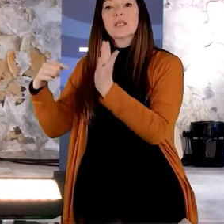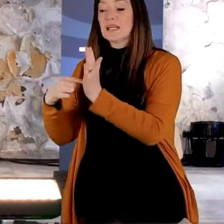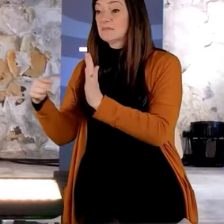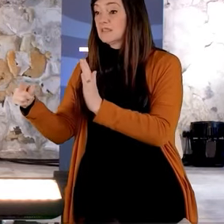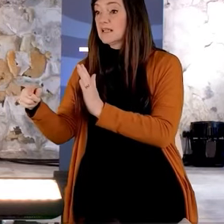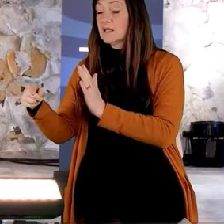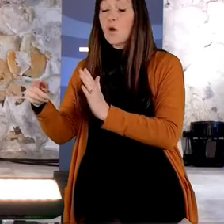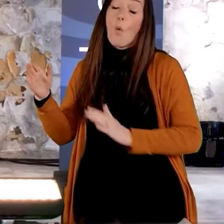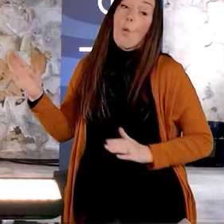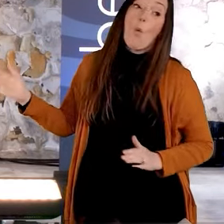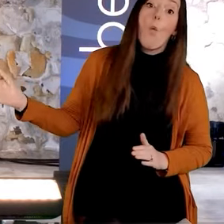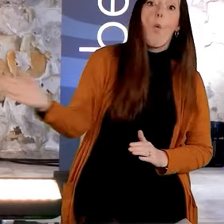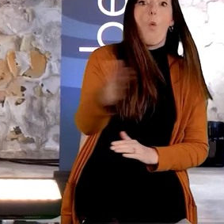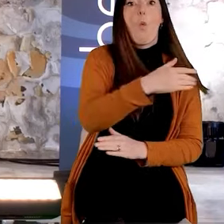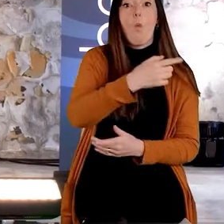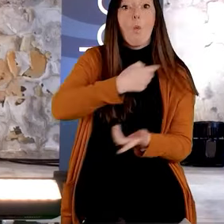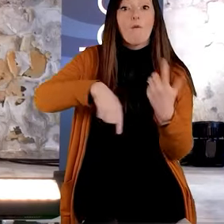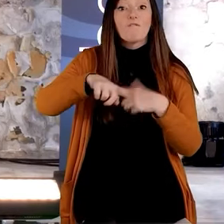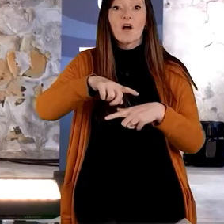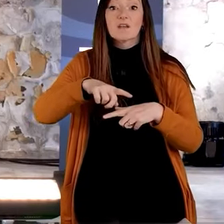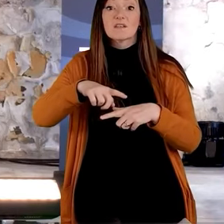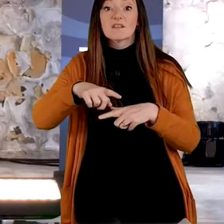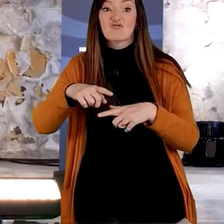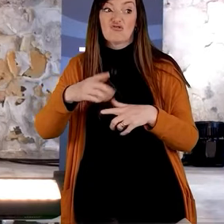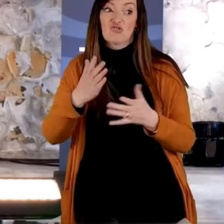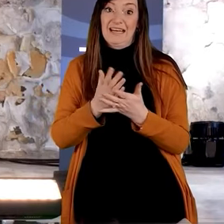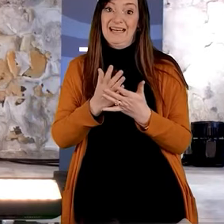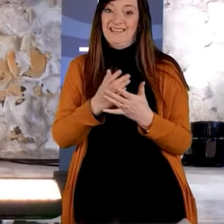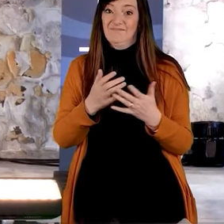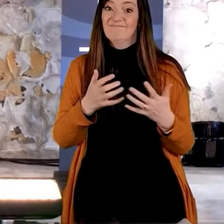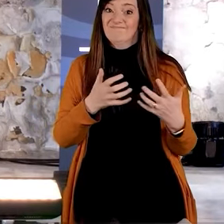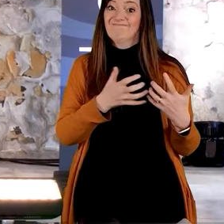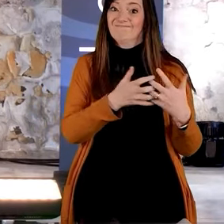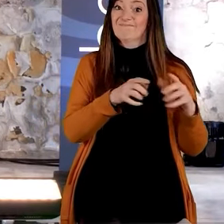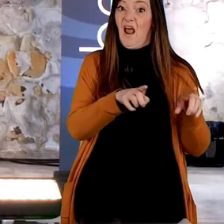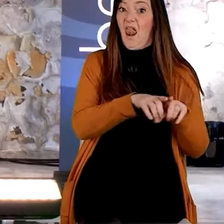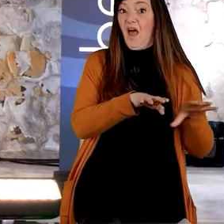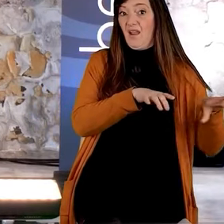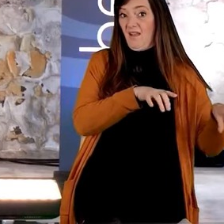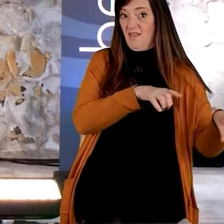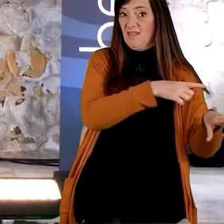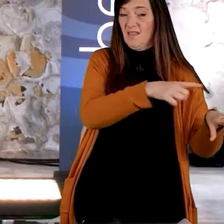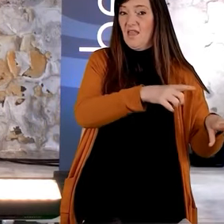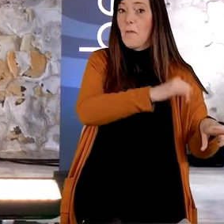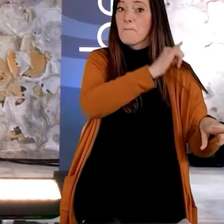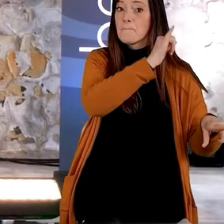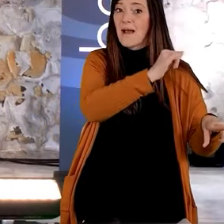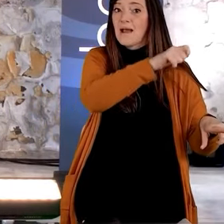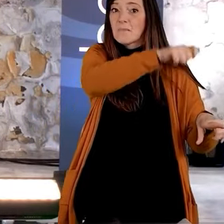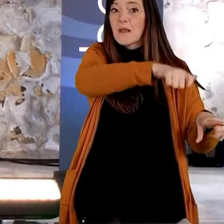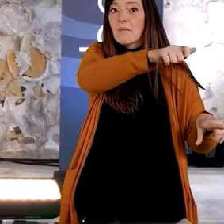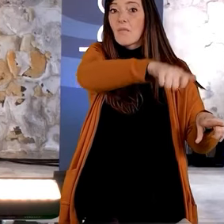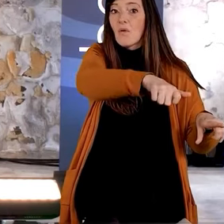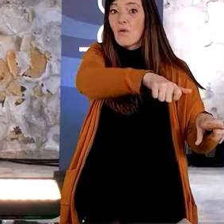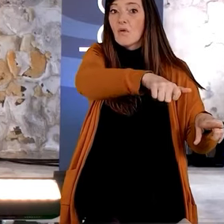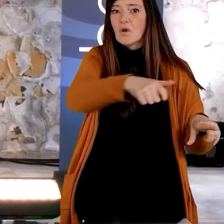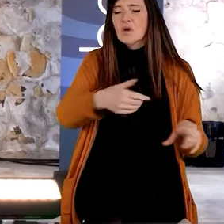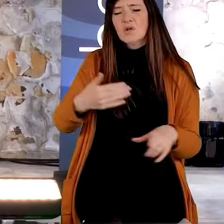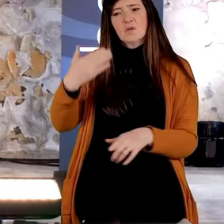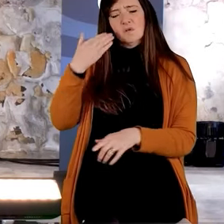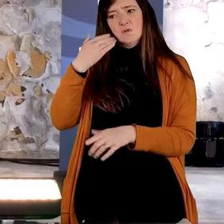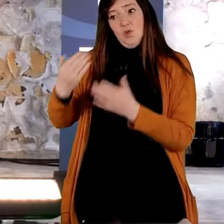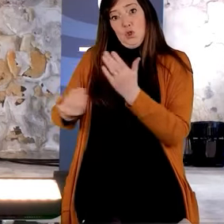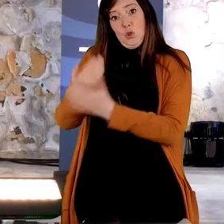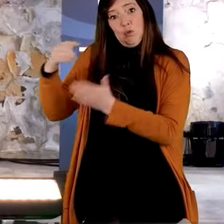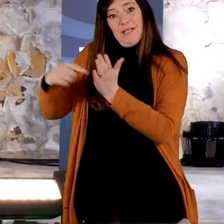baddies. It says that everybody is, by nature, we're lined up with the baddies. And the New Testament says that